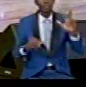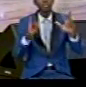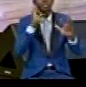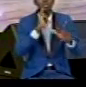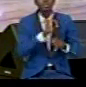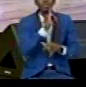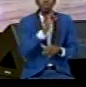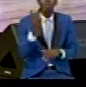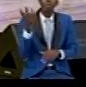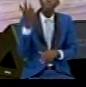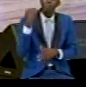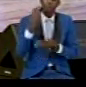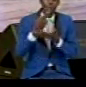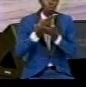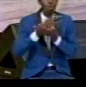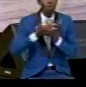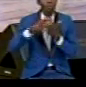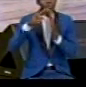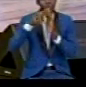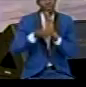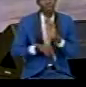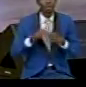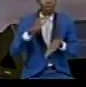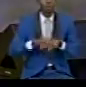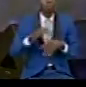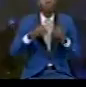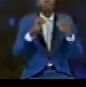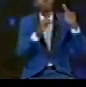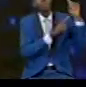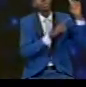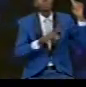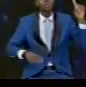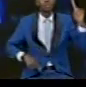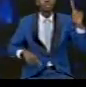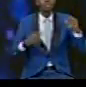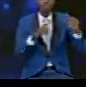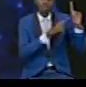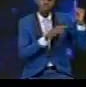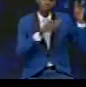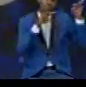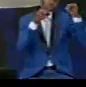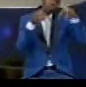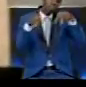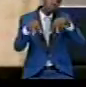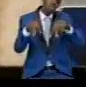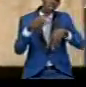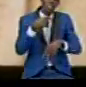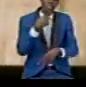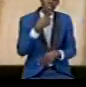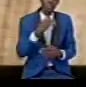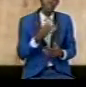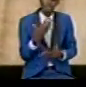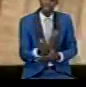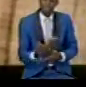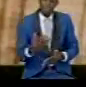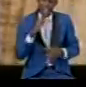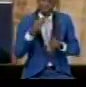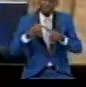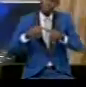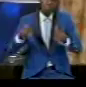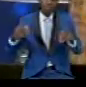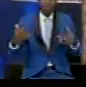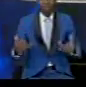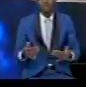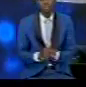Israel was holiness unto the Lord. The Lord looked at them and he said, things are different